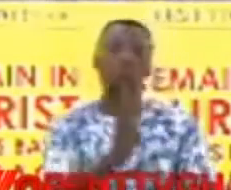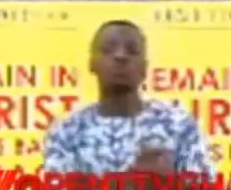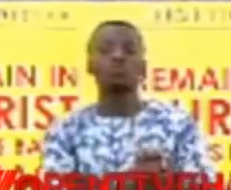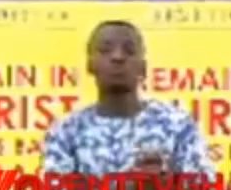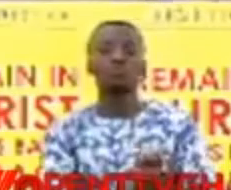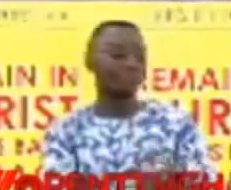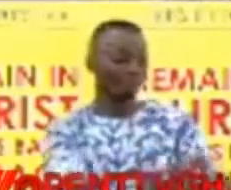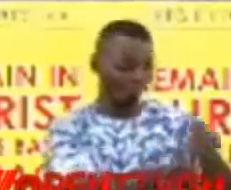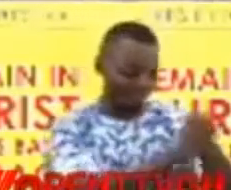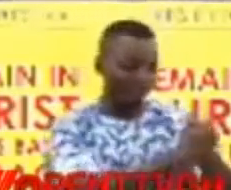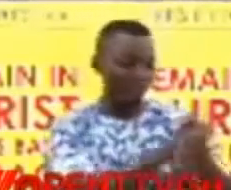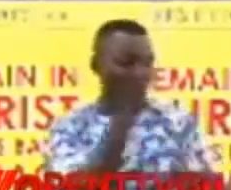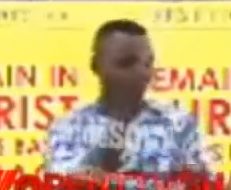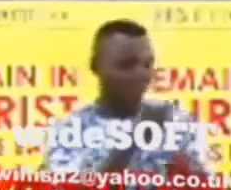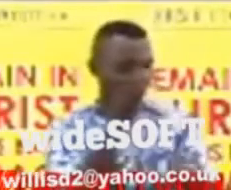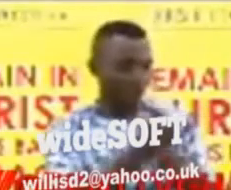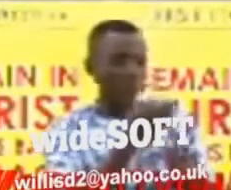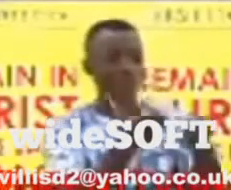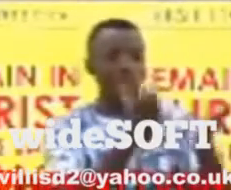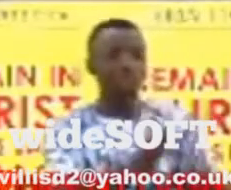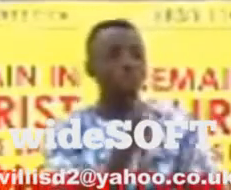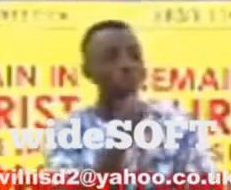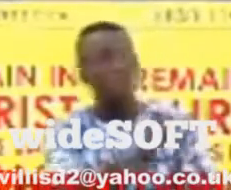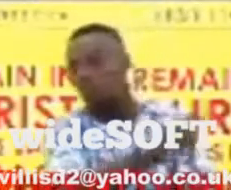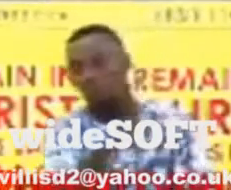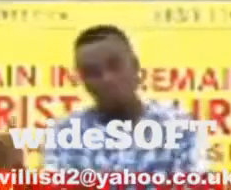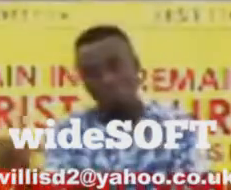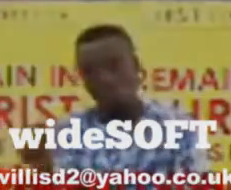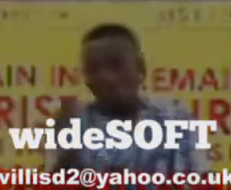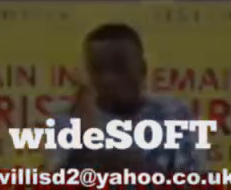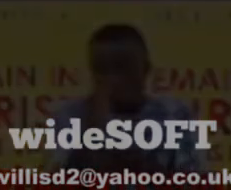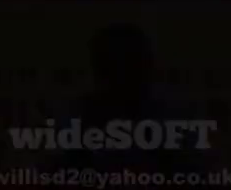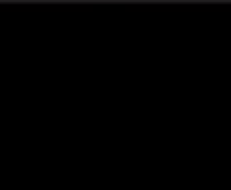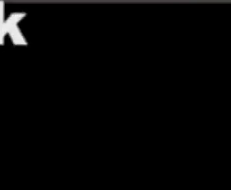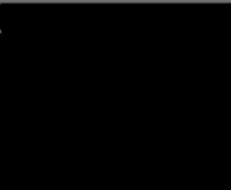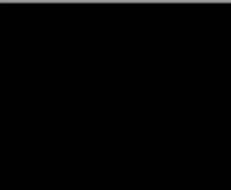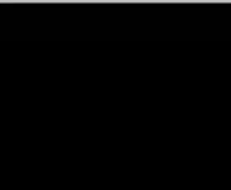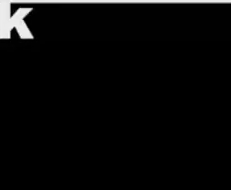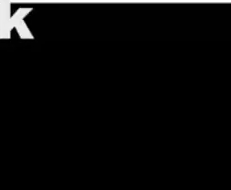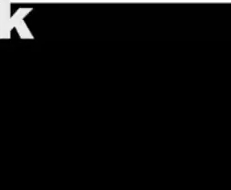faithful servant. Not everybody. It is for those who have done well.